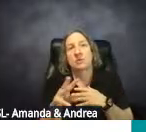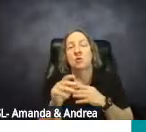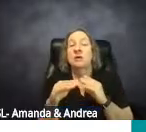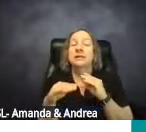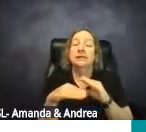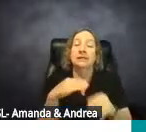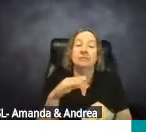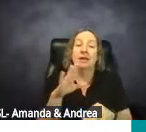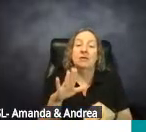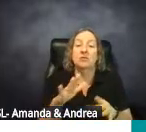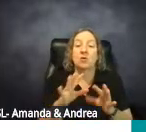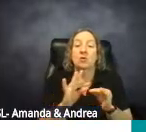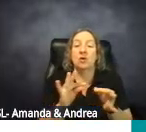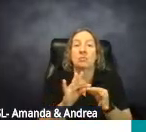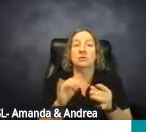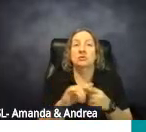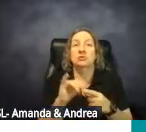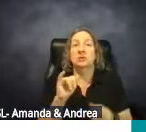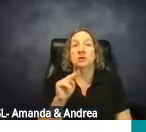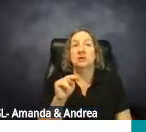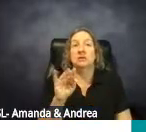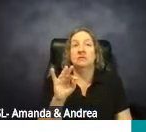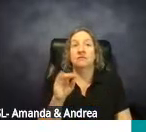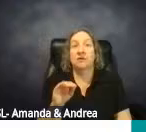comments to